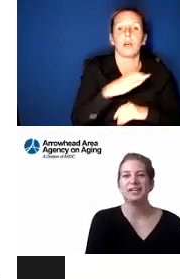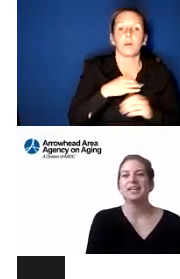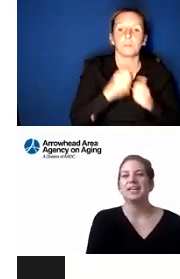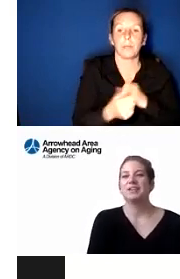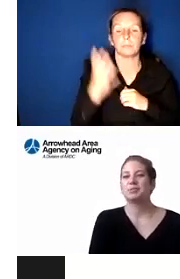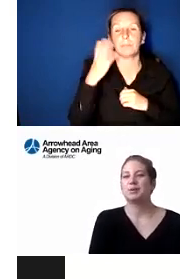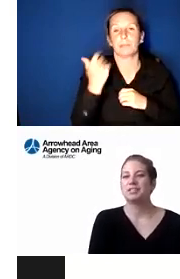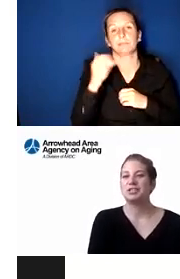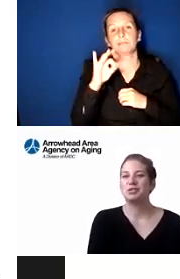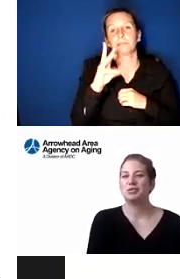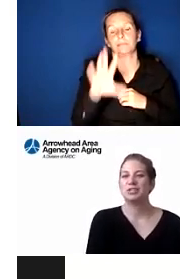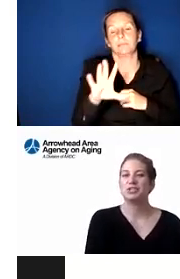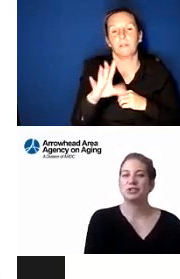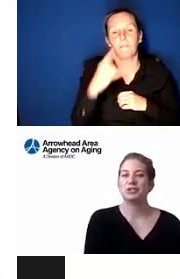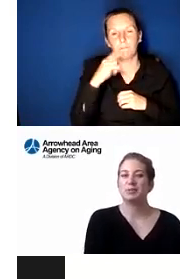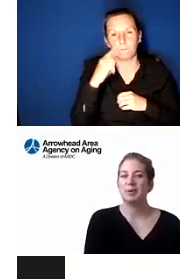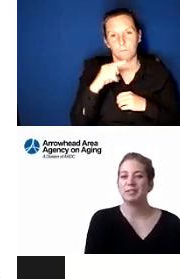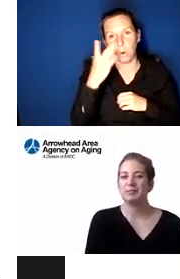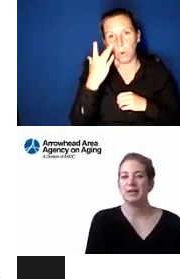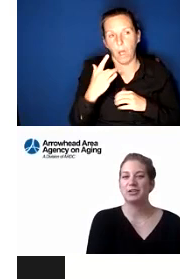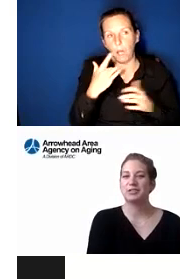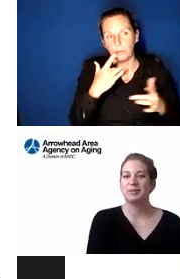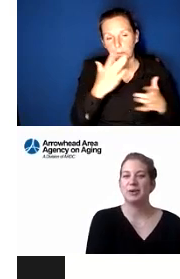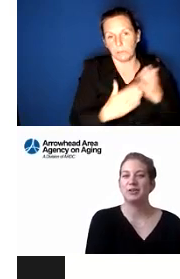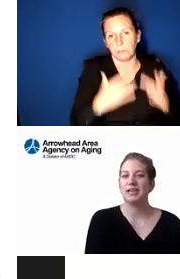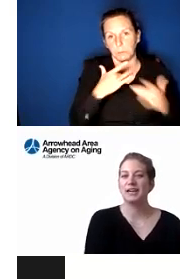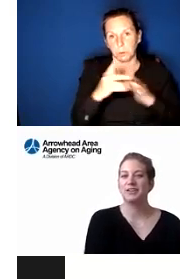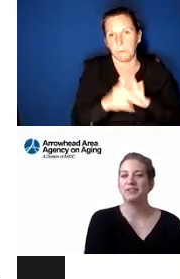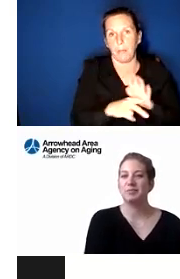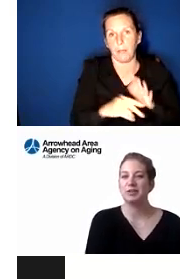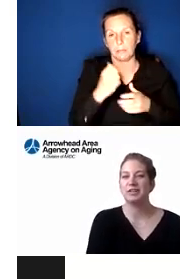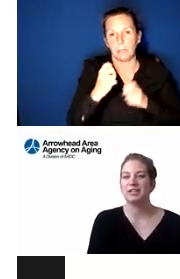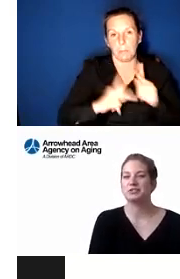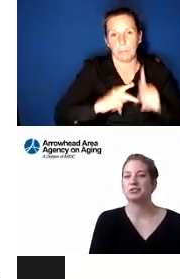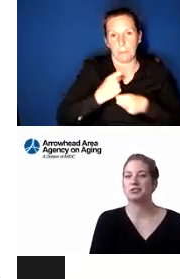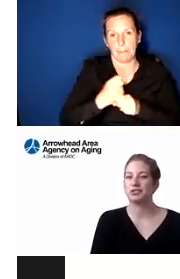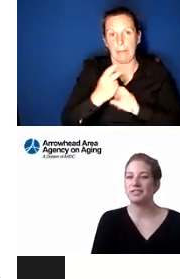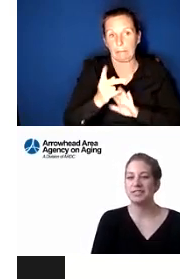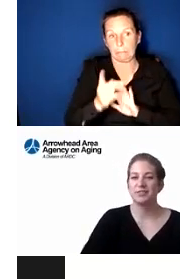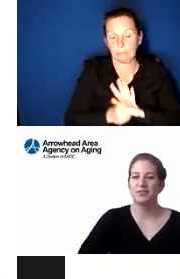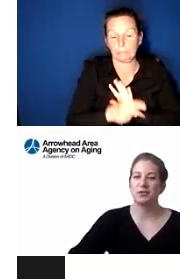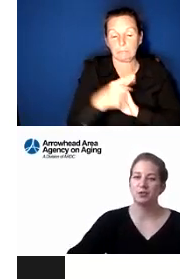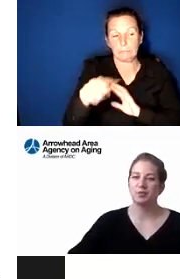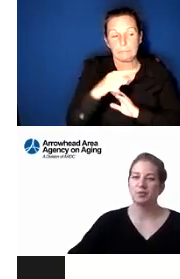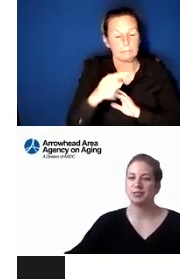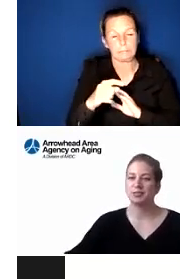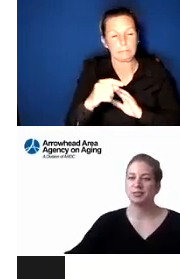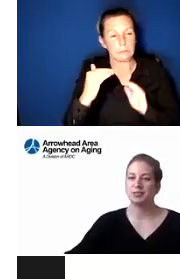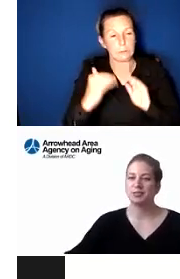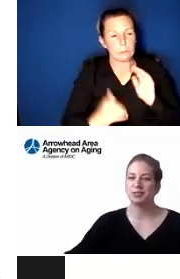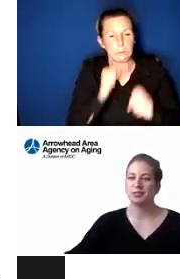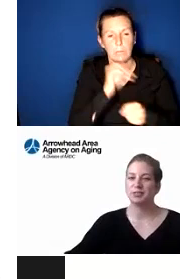1965 in response to concerns by policymakers about a lack of community social services for older